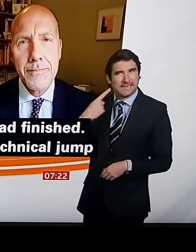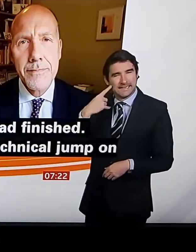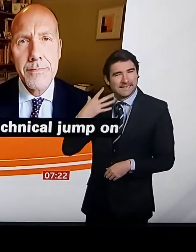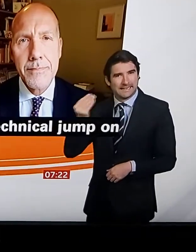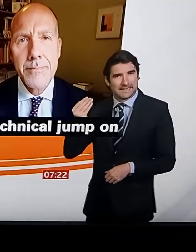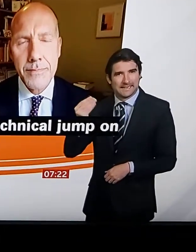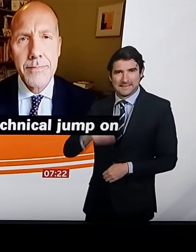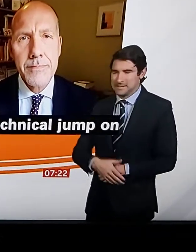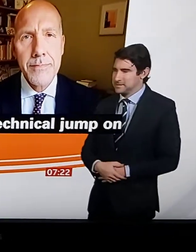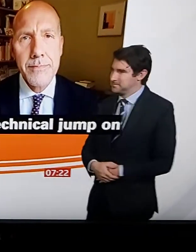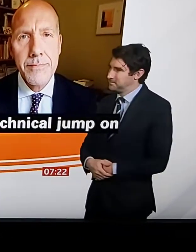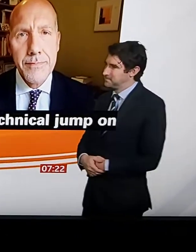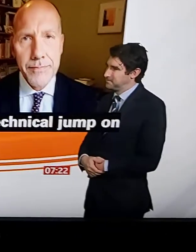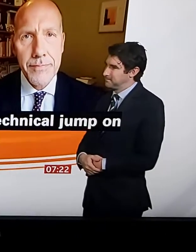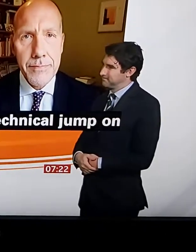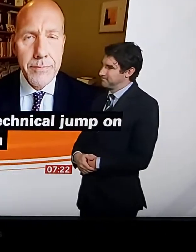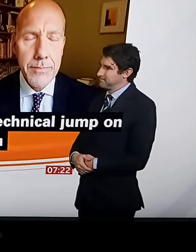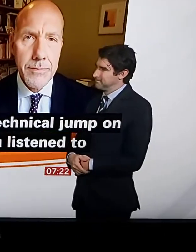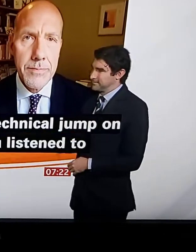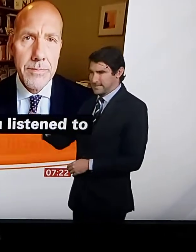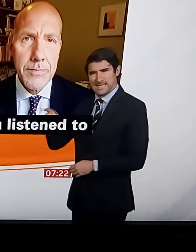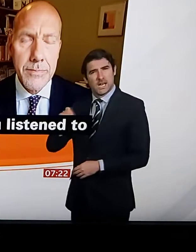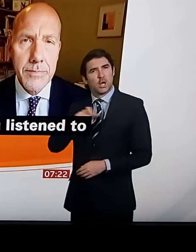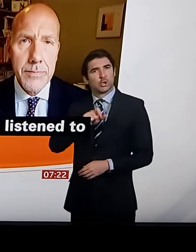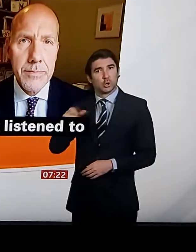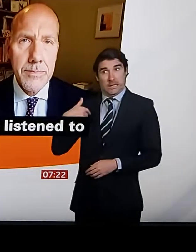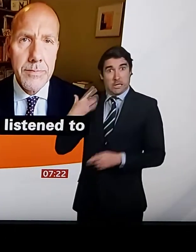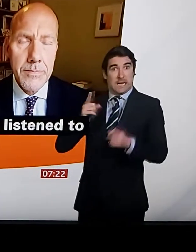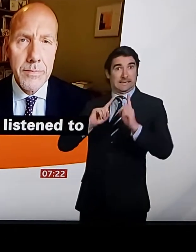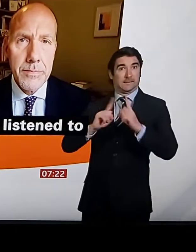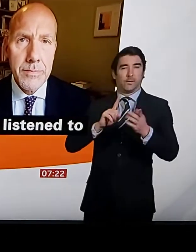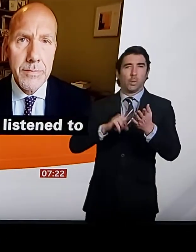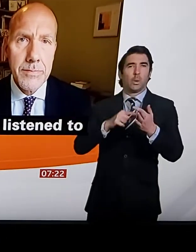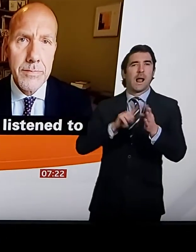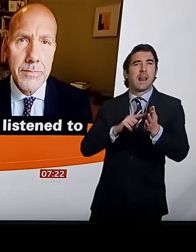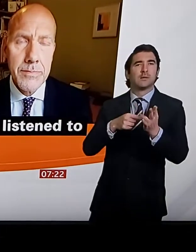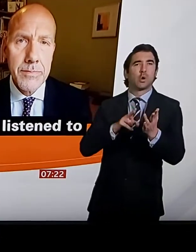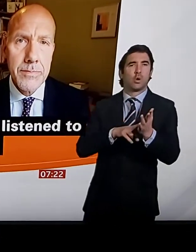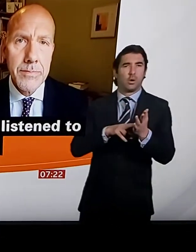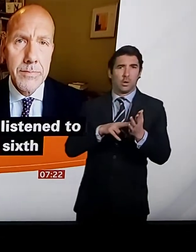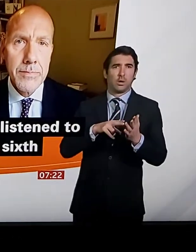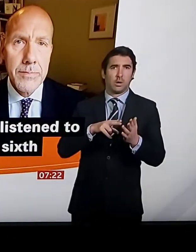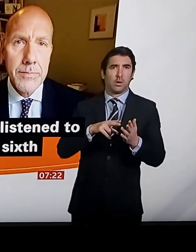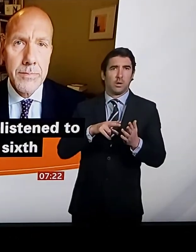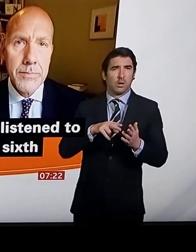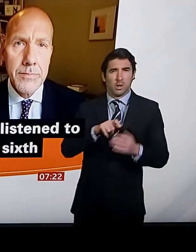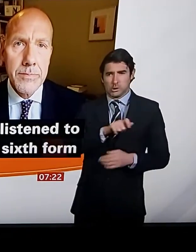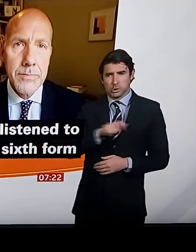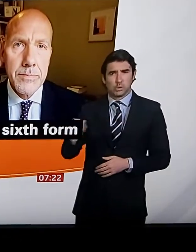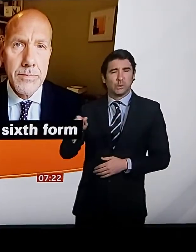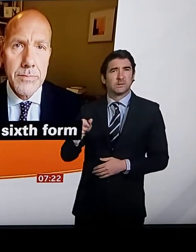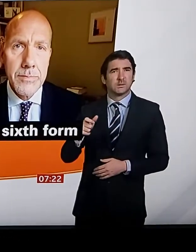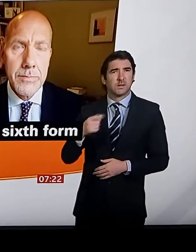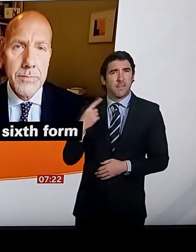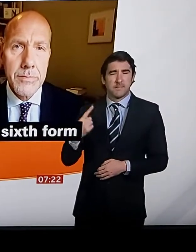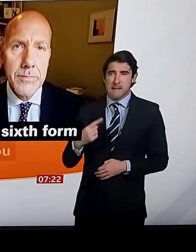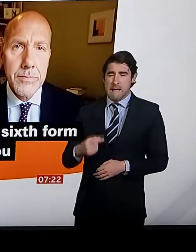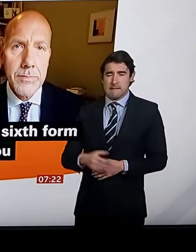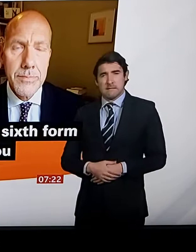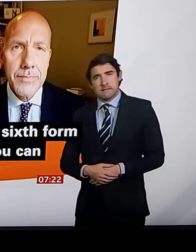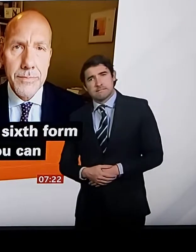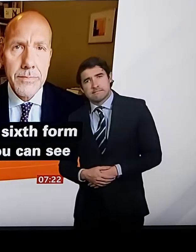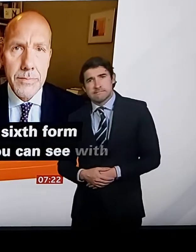to with Dan at the Sixth Form College in London, and you can see in their reaction, I suppose that's a microcosm of what's